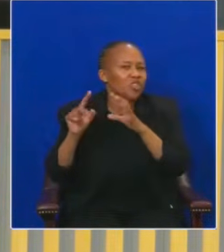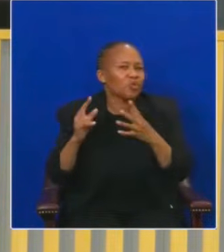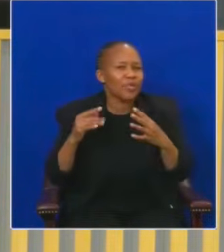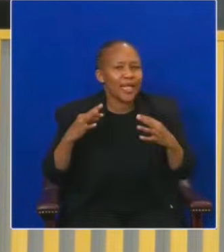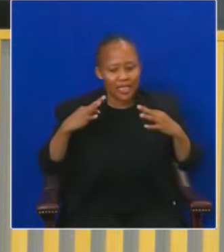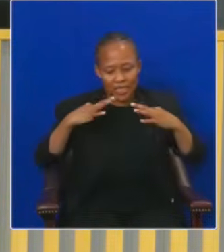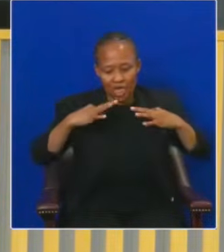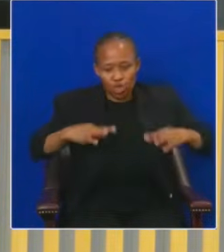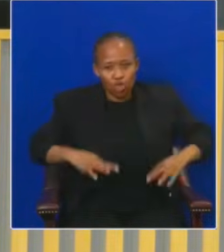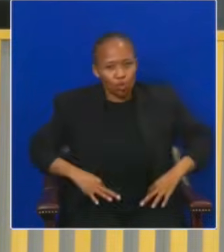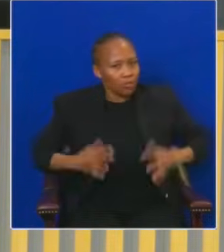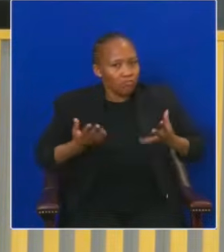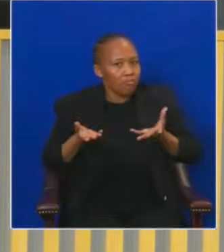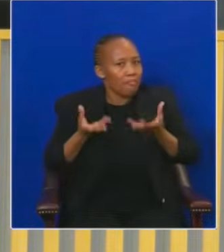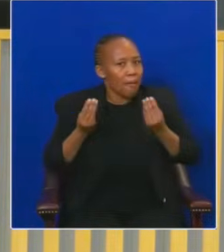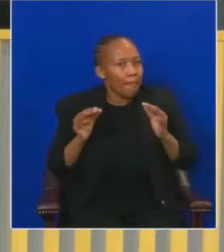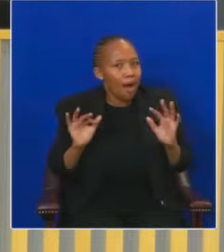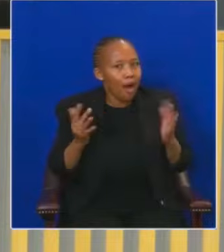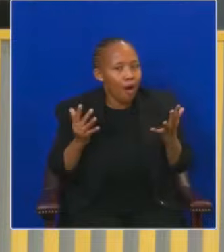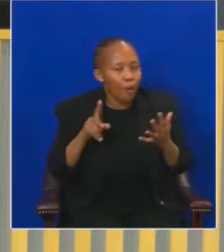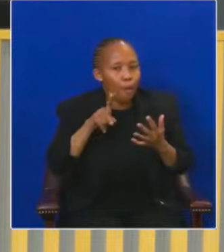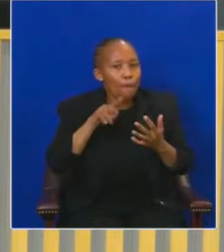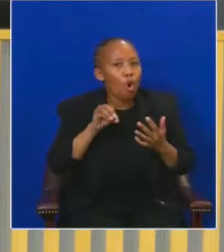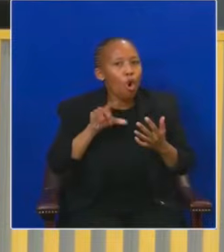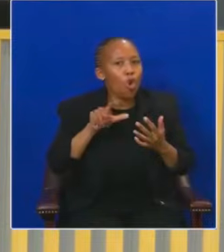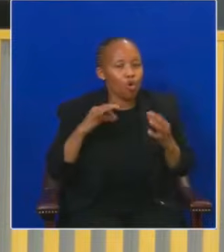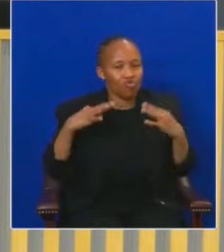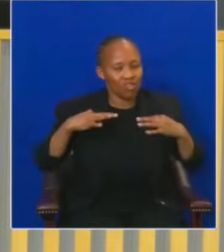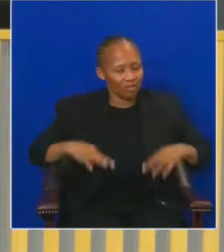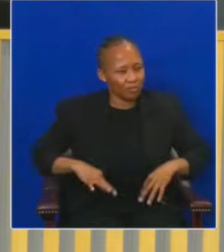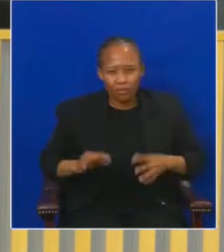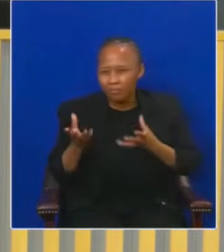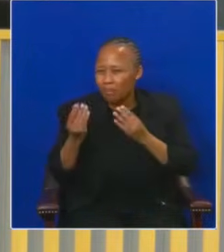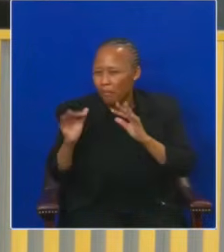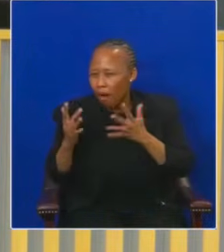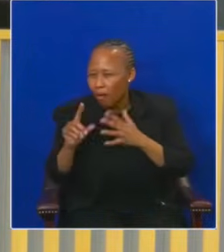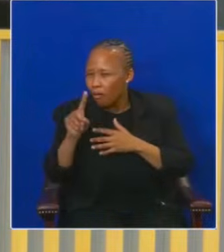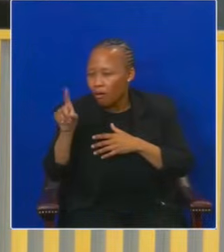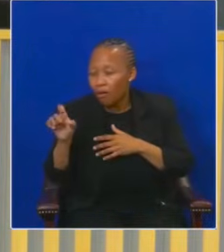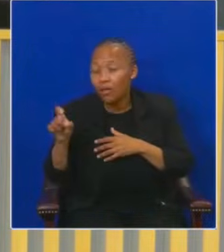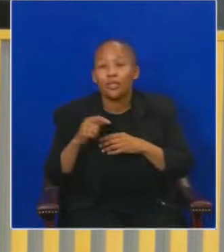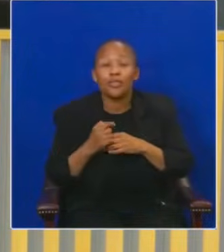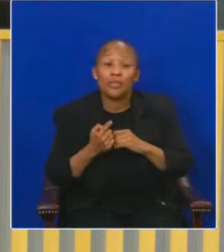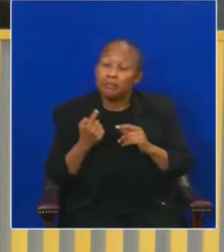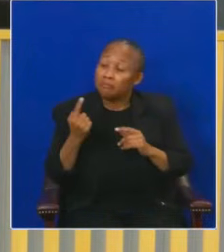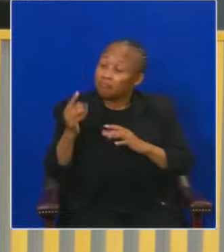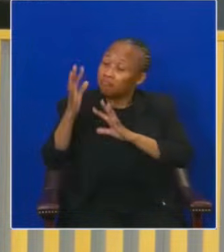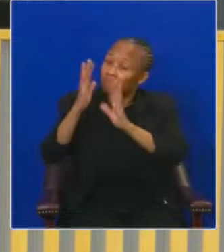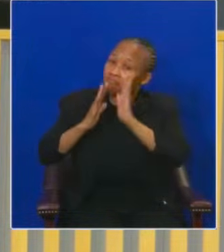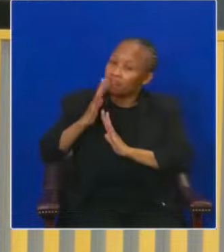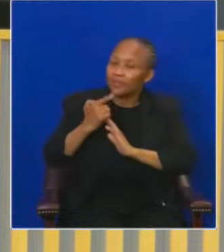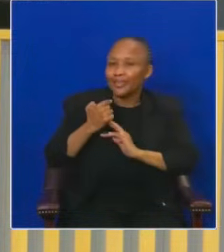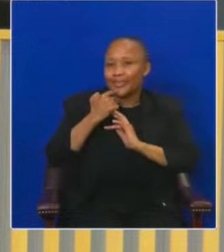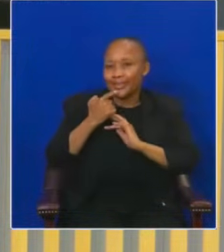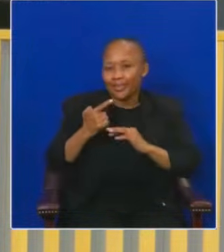he informed us that the tracksuits were brought to him by